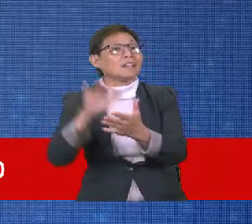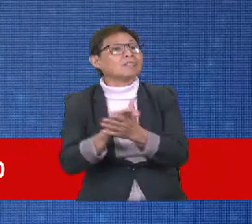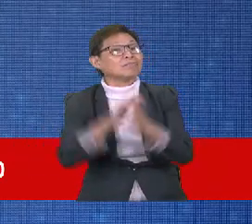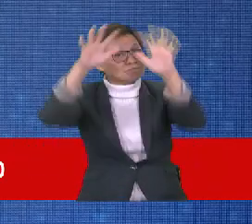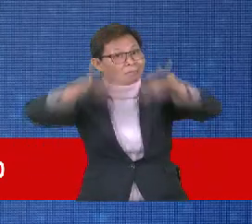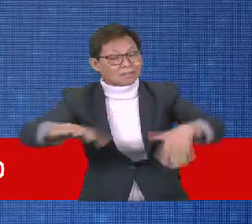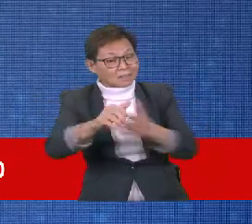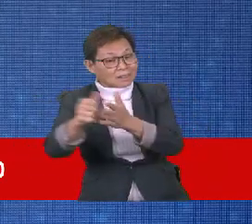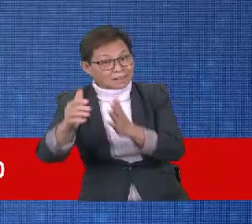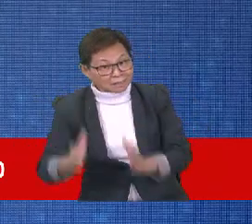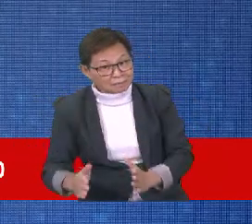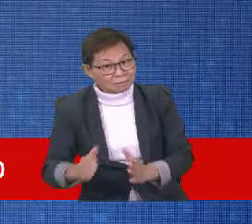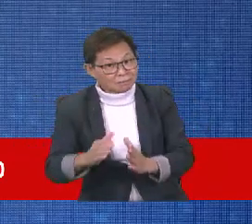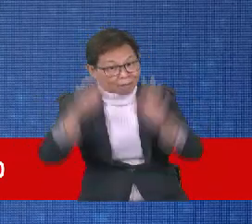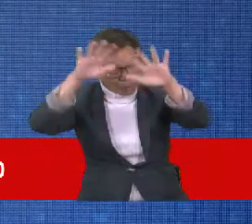leaders